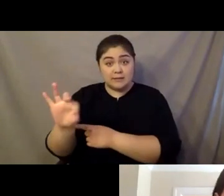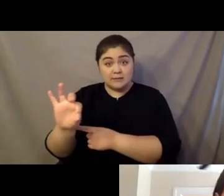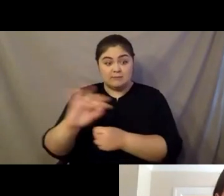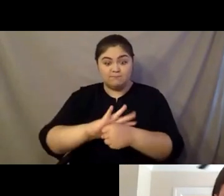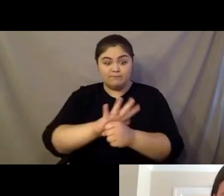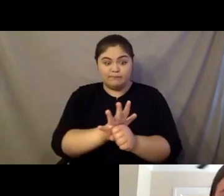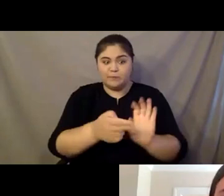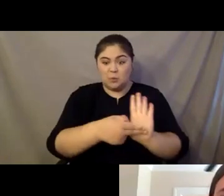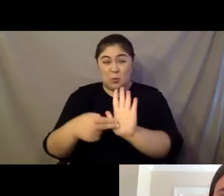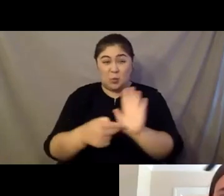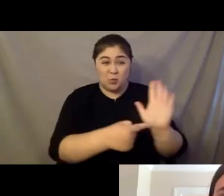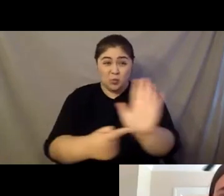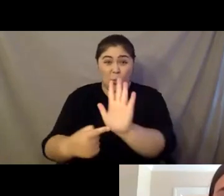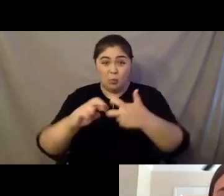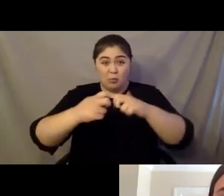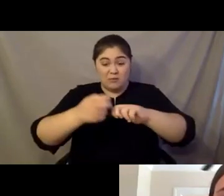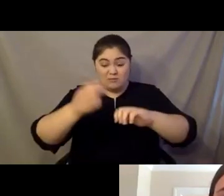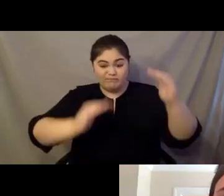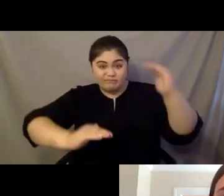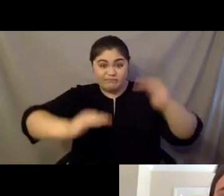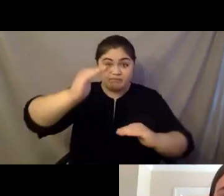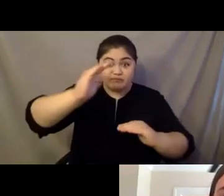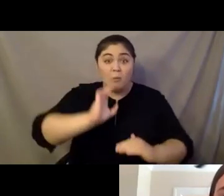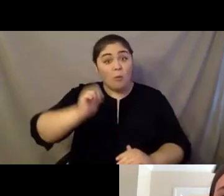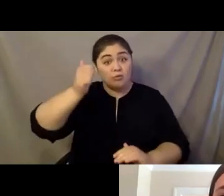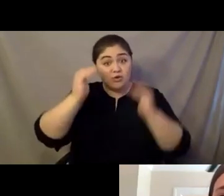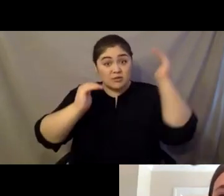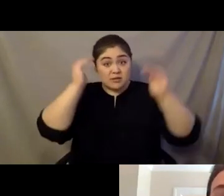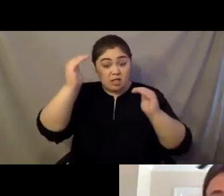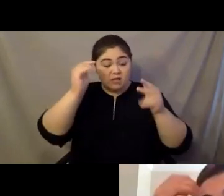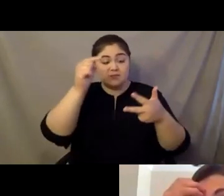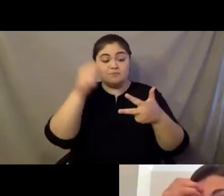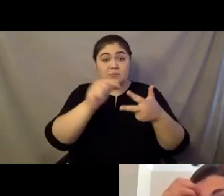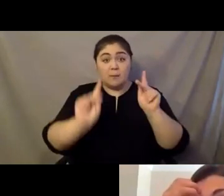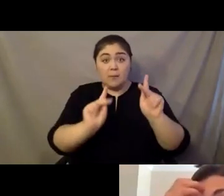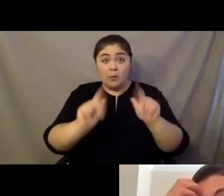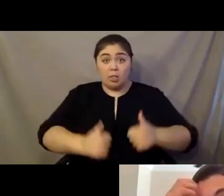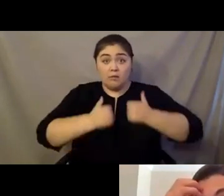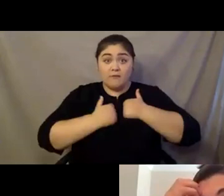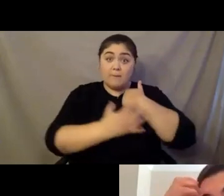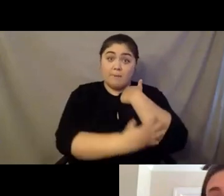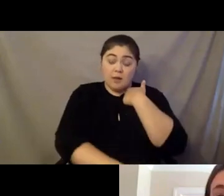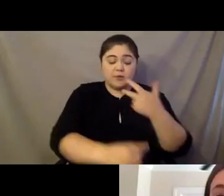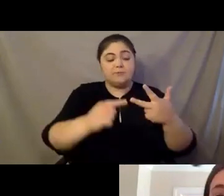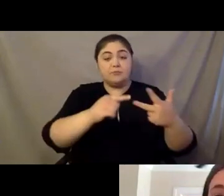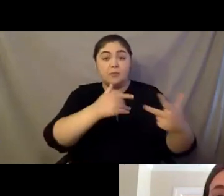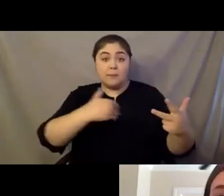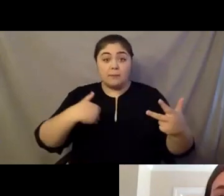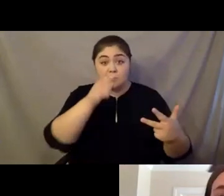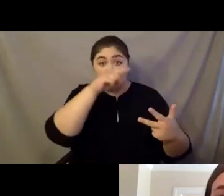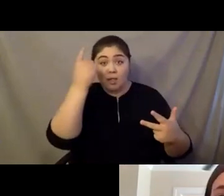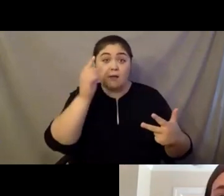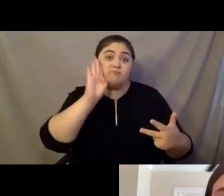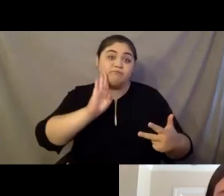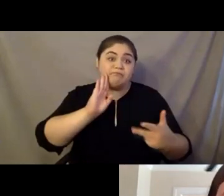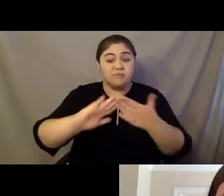of inequality. Older adults, those who live in poverty, and members of Black and Brown communities have been